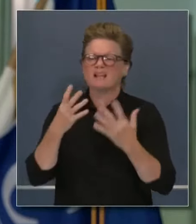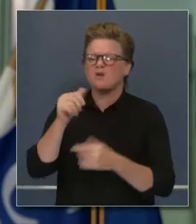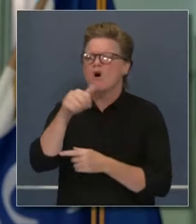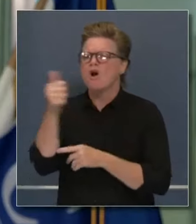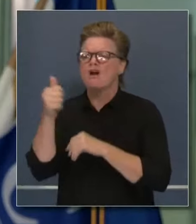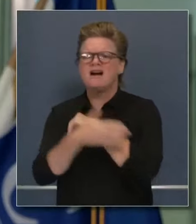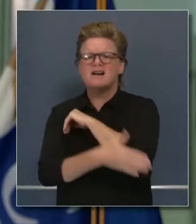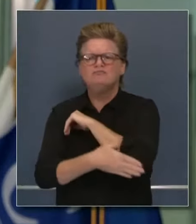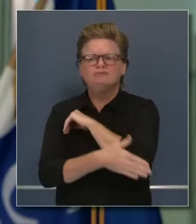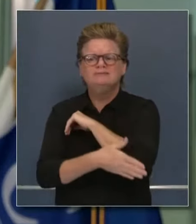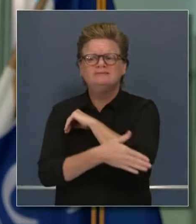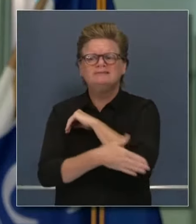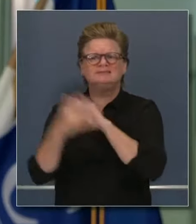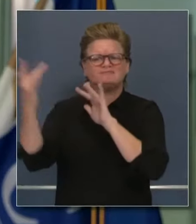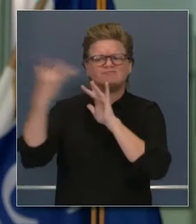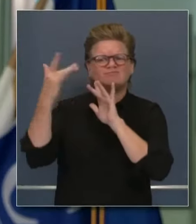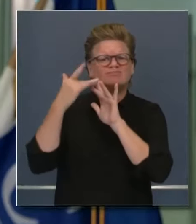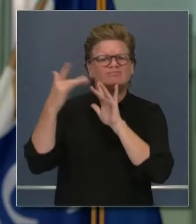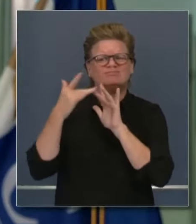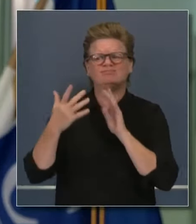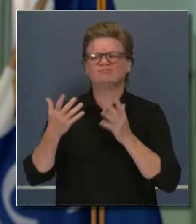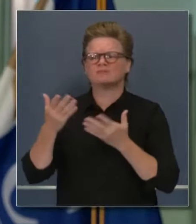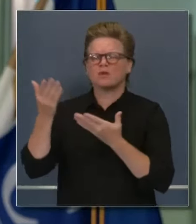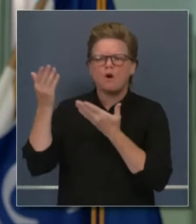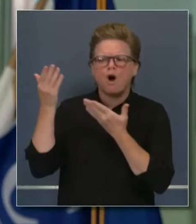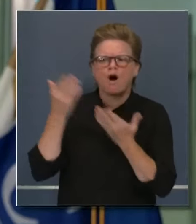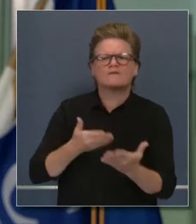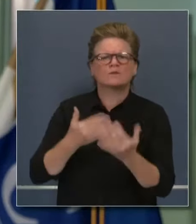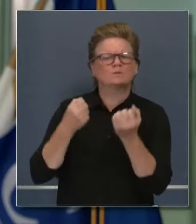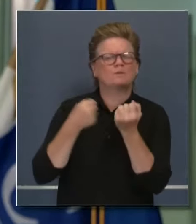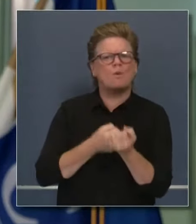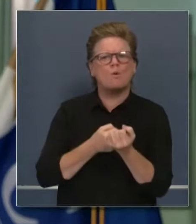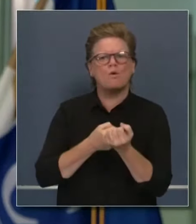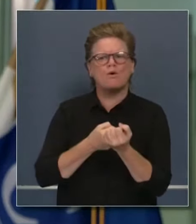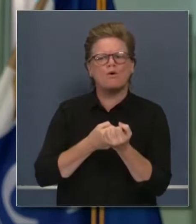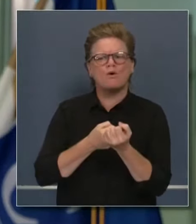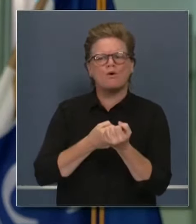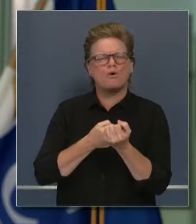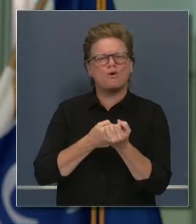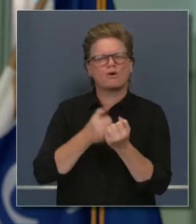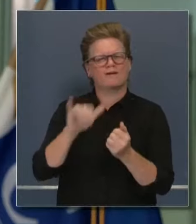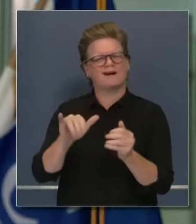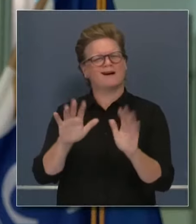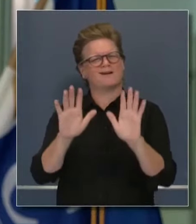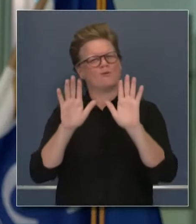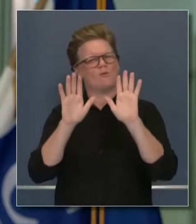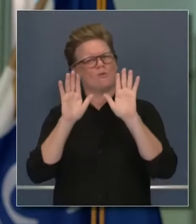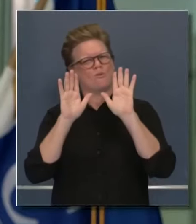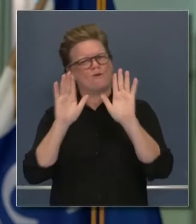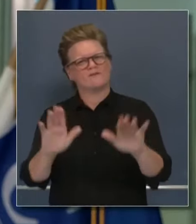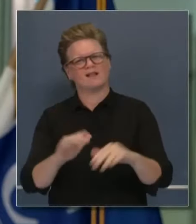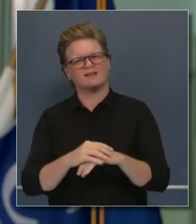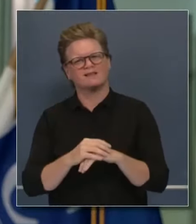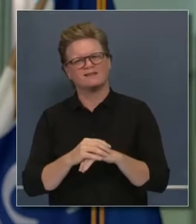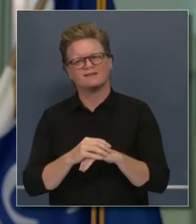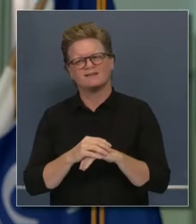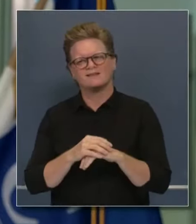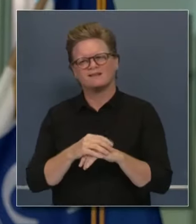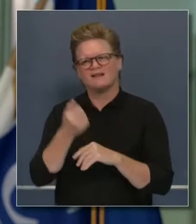a capacity of resiliency in this state that goes back decades. I mean, this is, you can go back in the 80s and 90s,